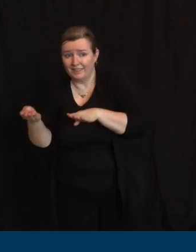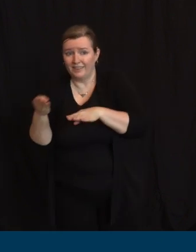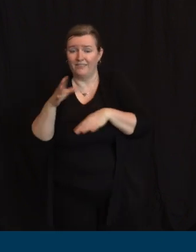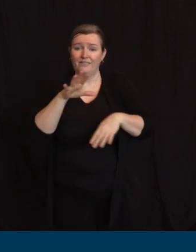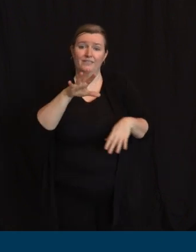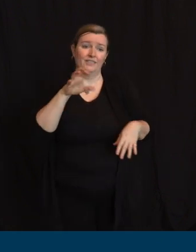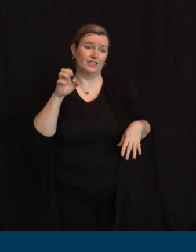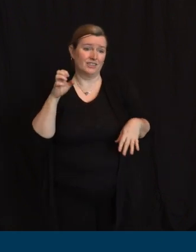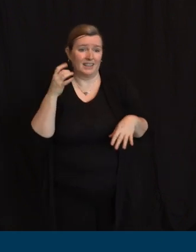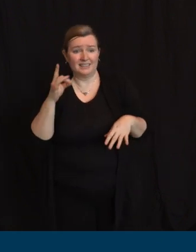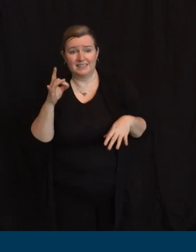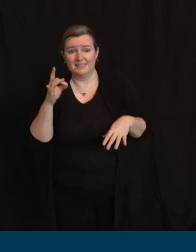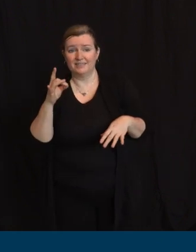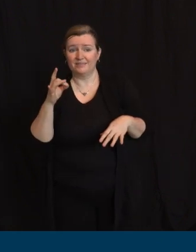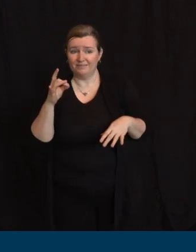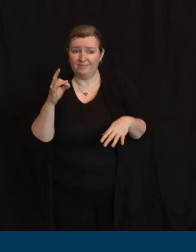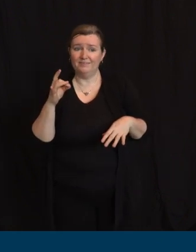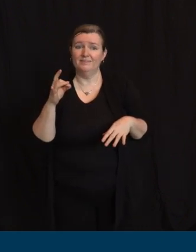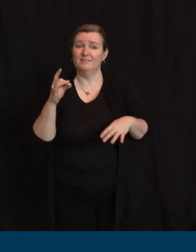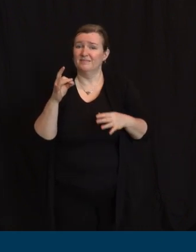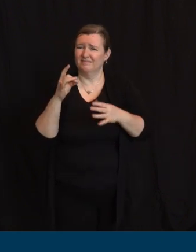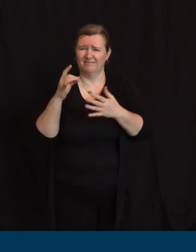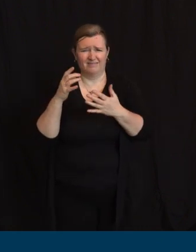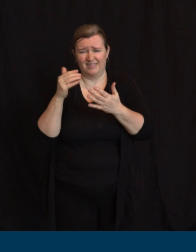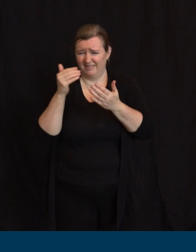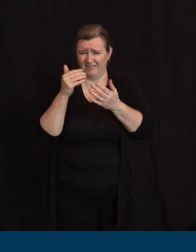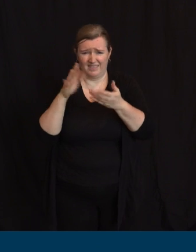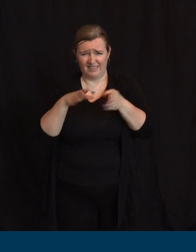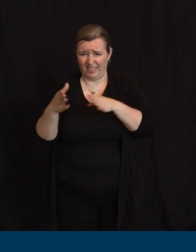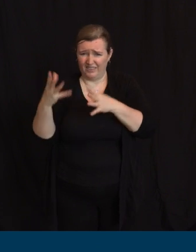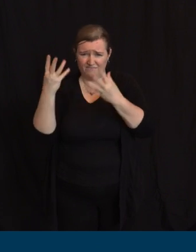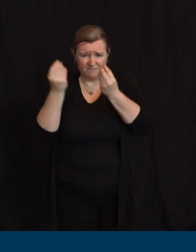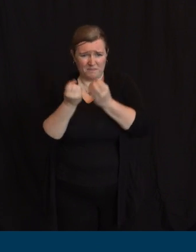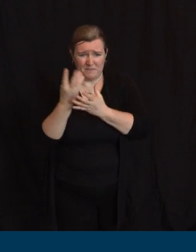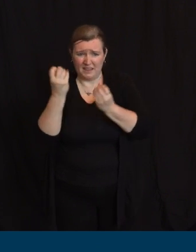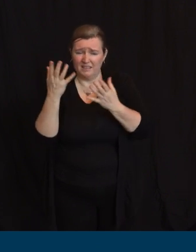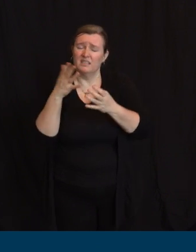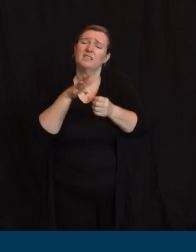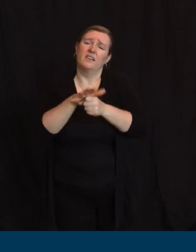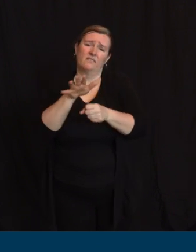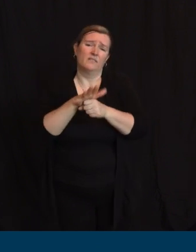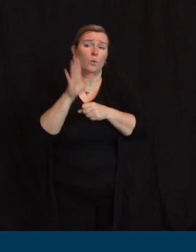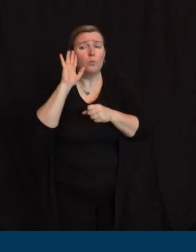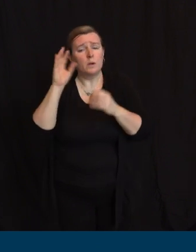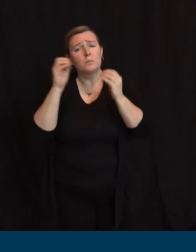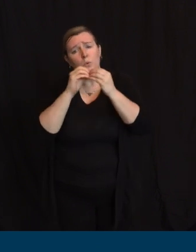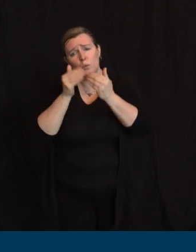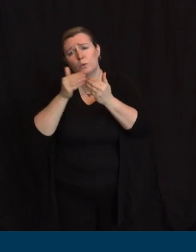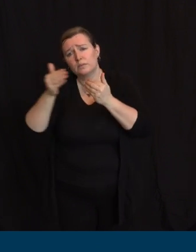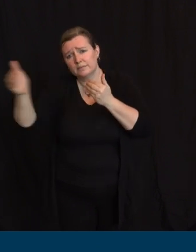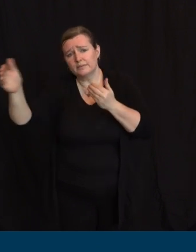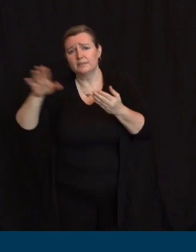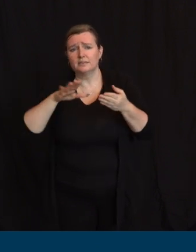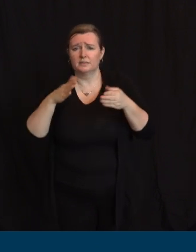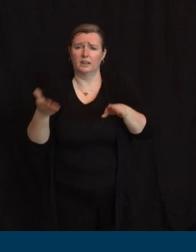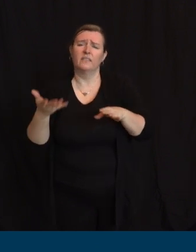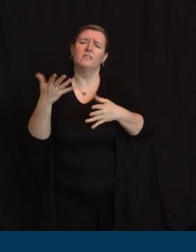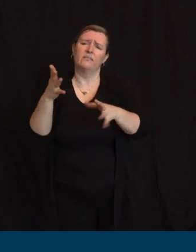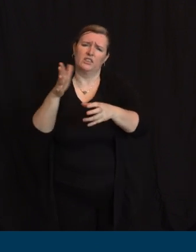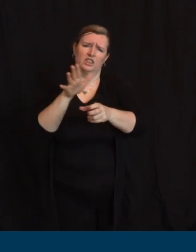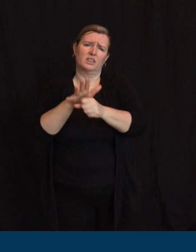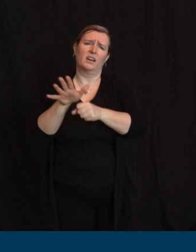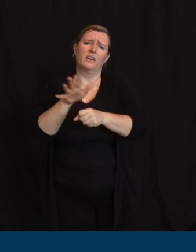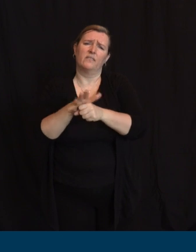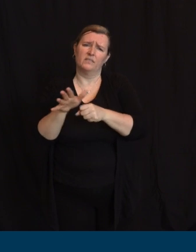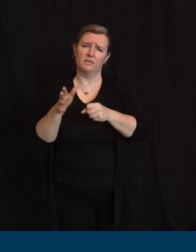3,518 too many, and we know we're going to lose more of our blessed residents. But how many more